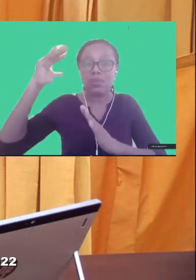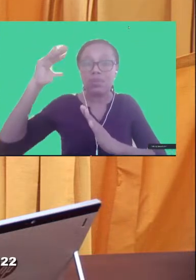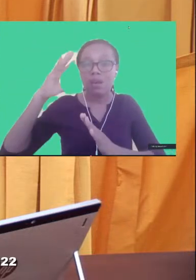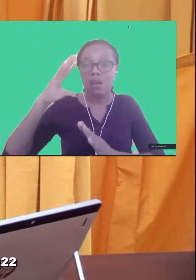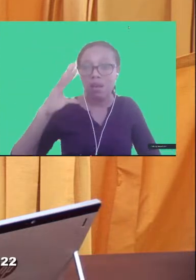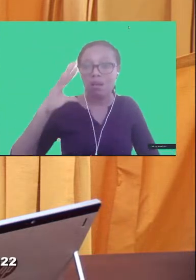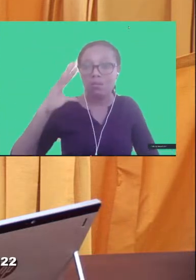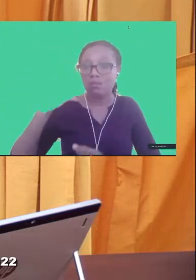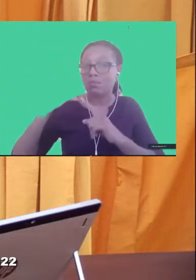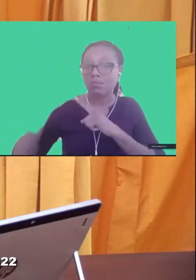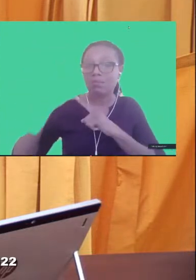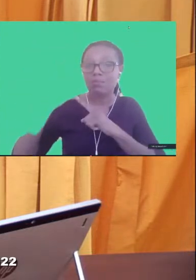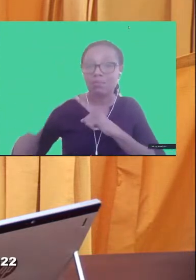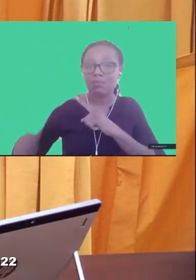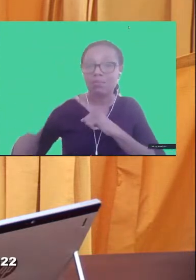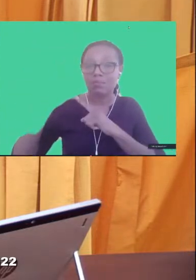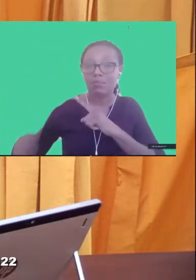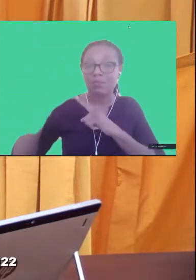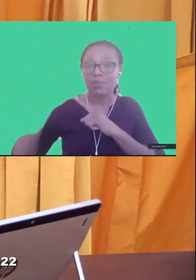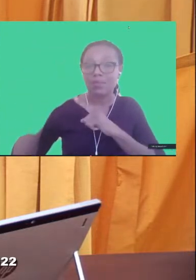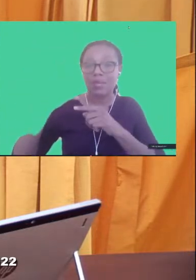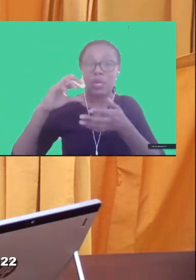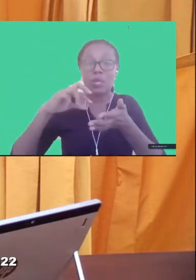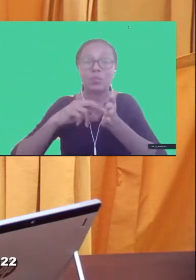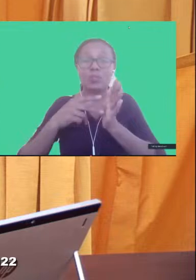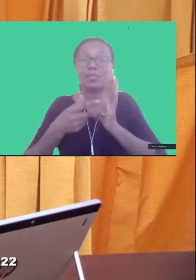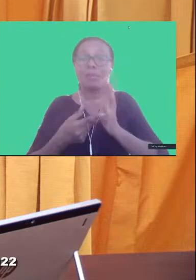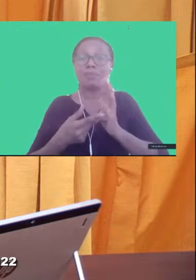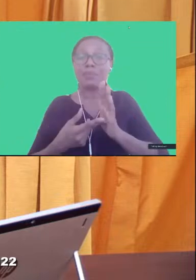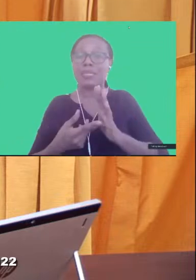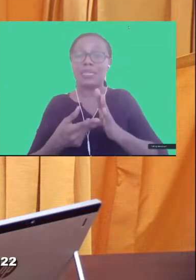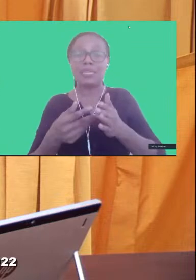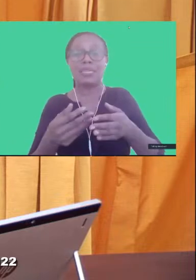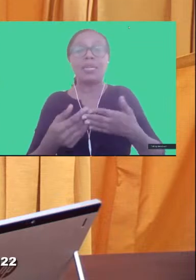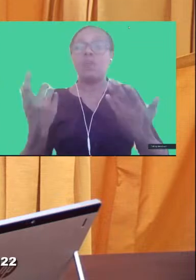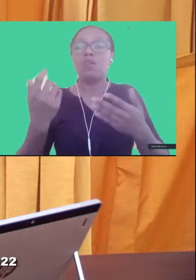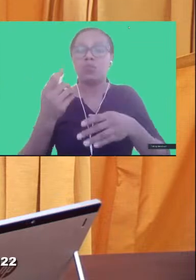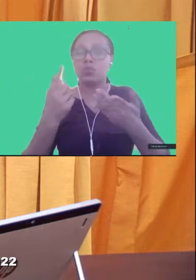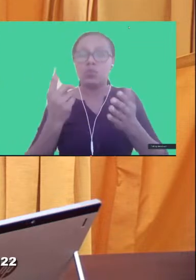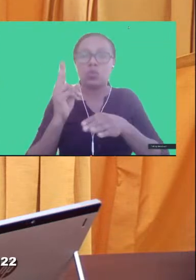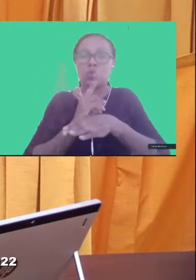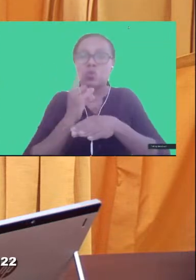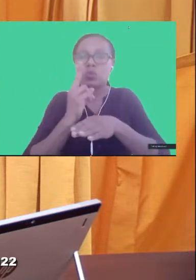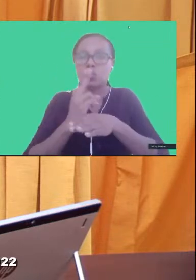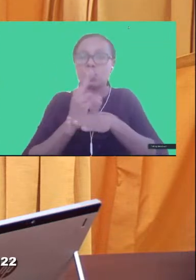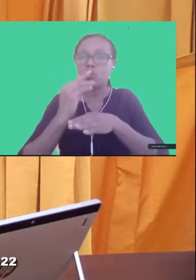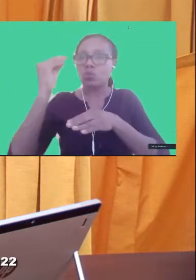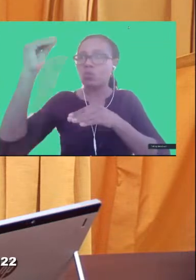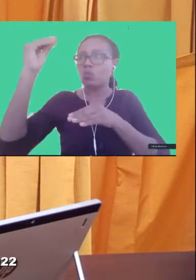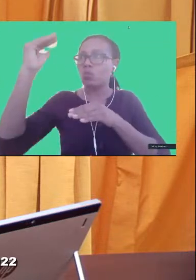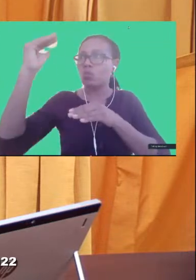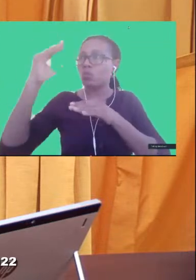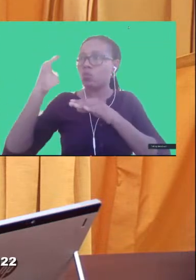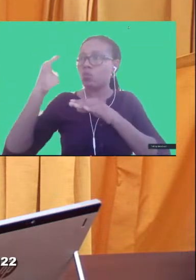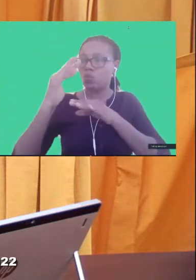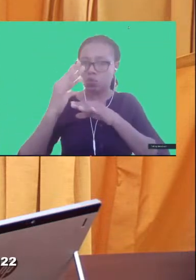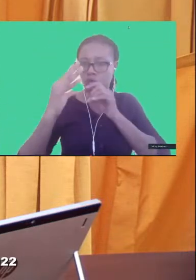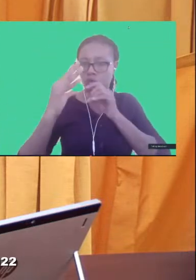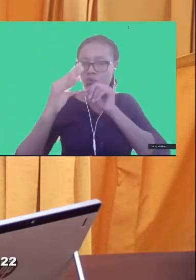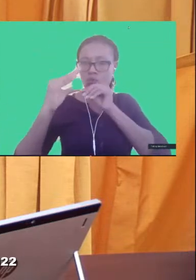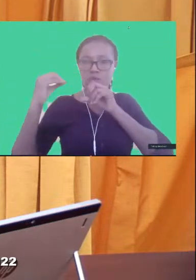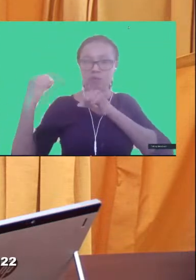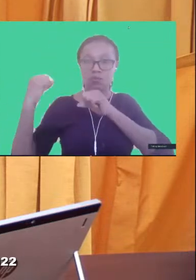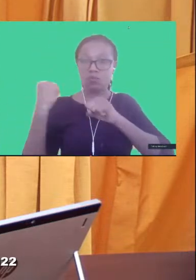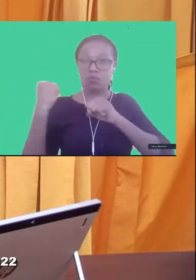the day at night, then we have to add another technology to it to be able to use storage, then that we can